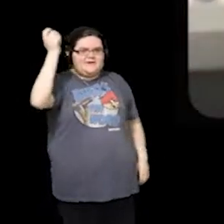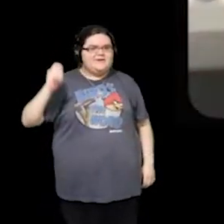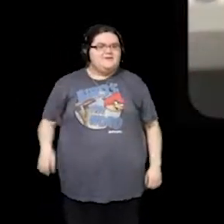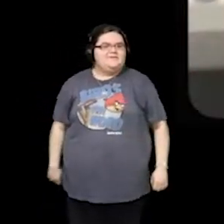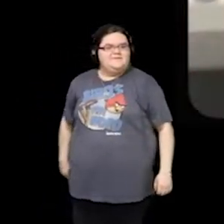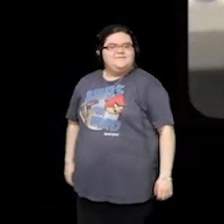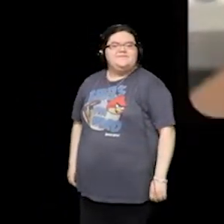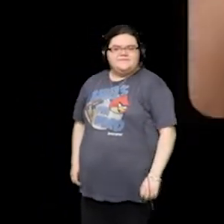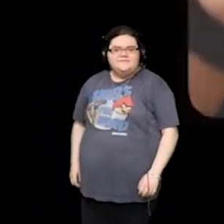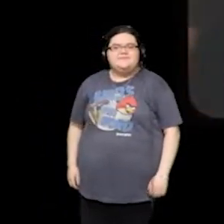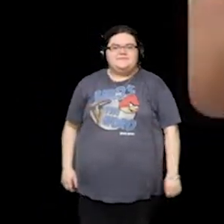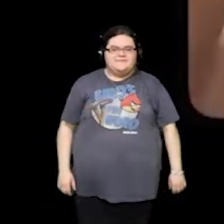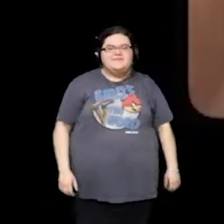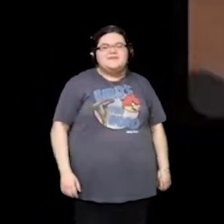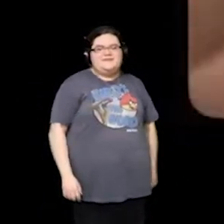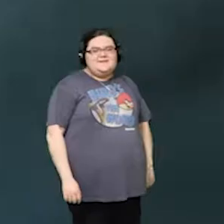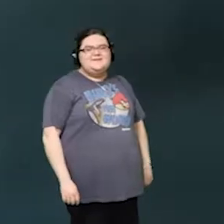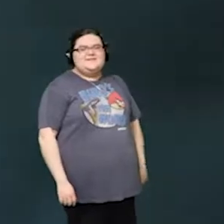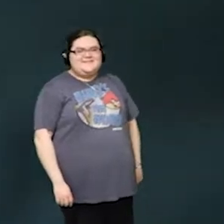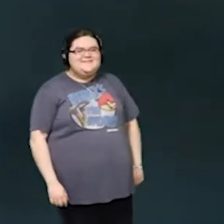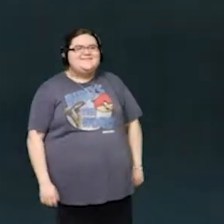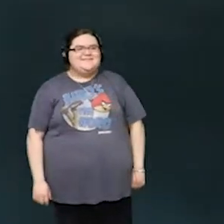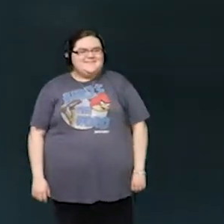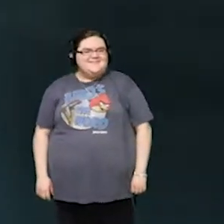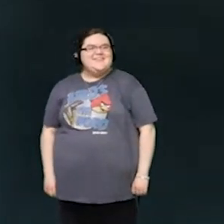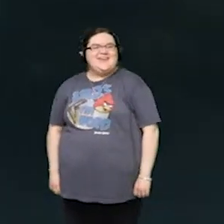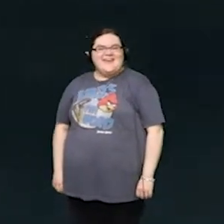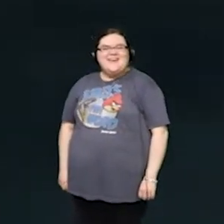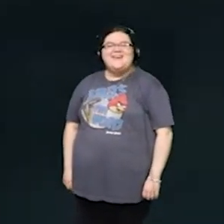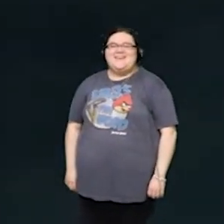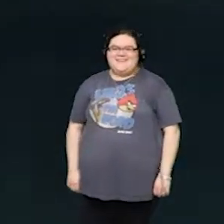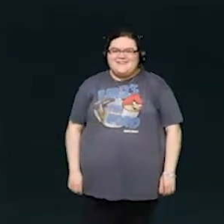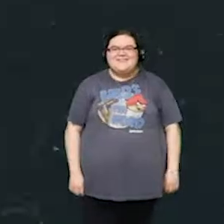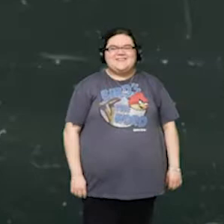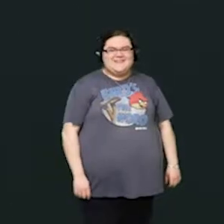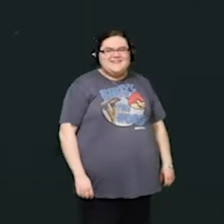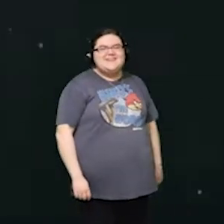add volume, definition, and texture to my final style. And let's